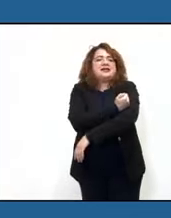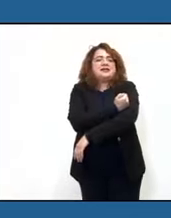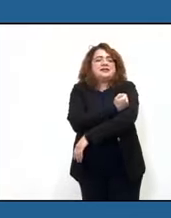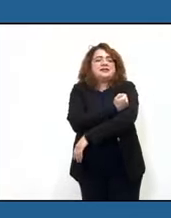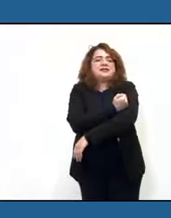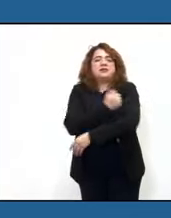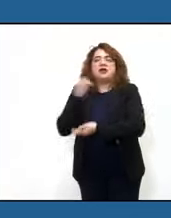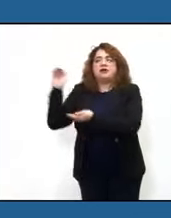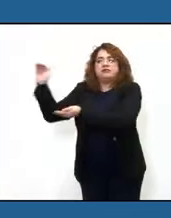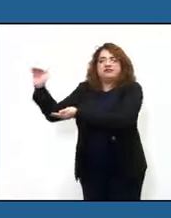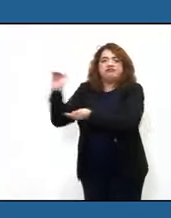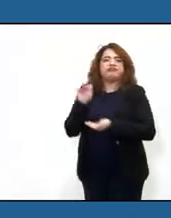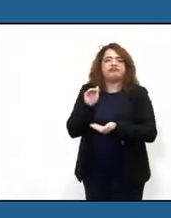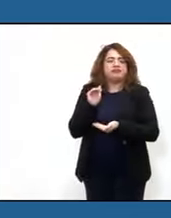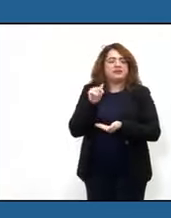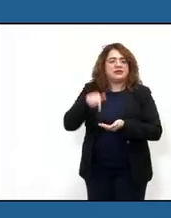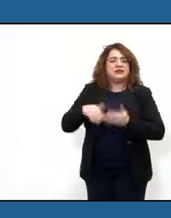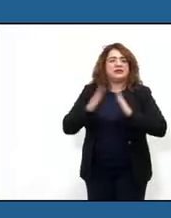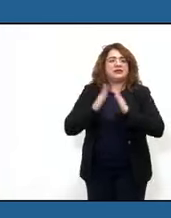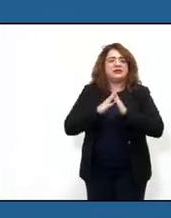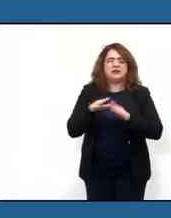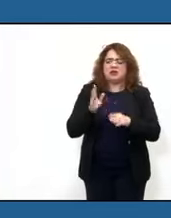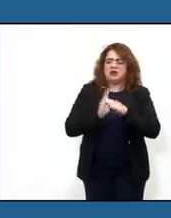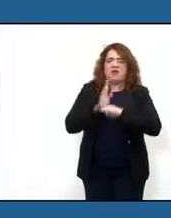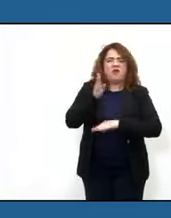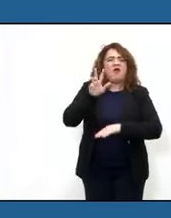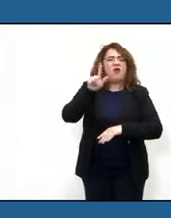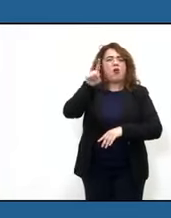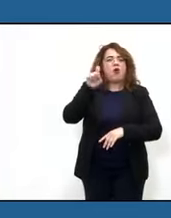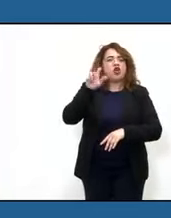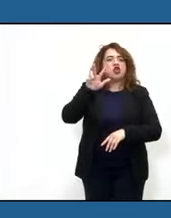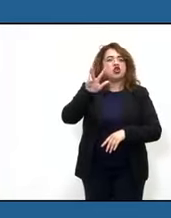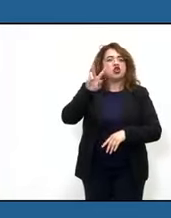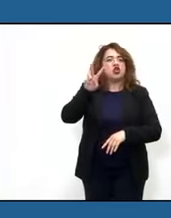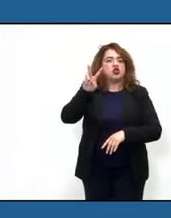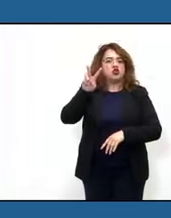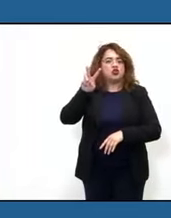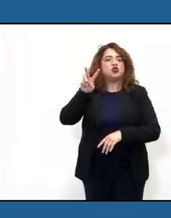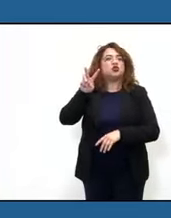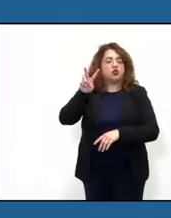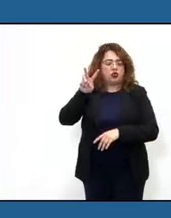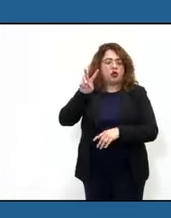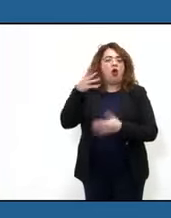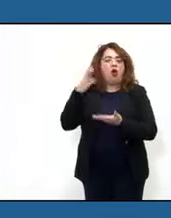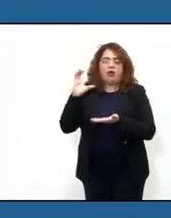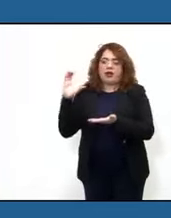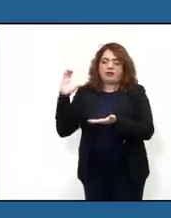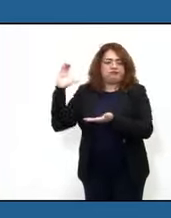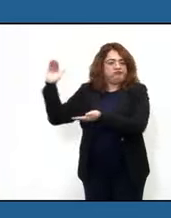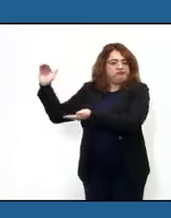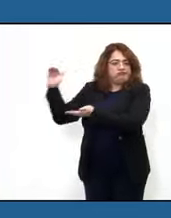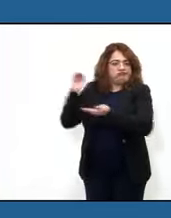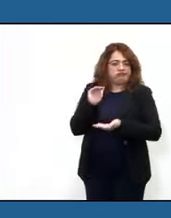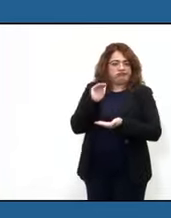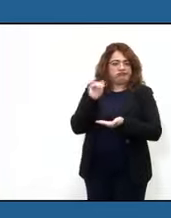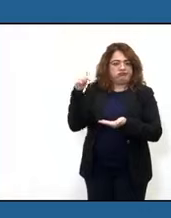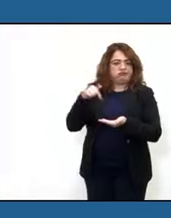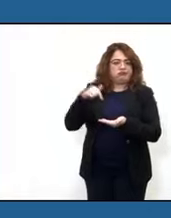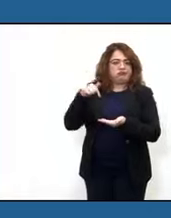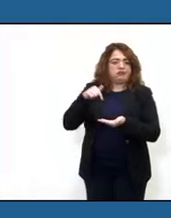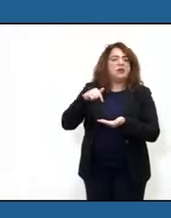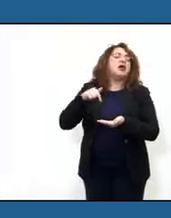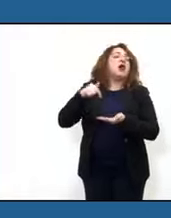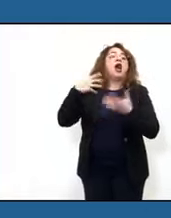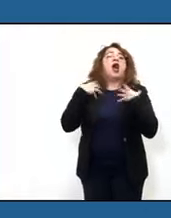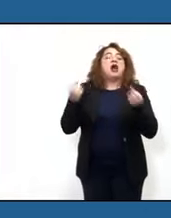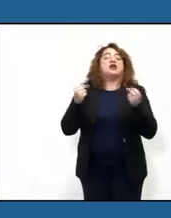to the city. So we've had over 132,000 vaccines allocated to the city. That means it comes to the health